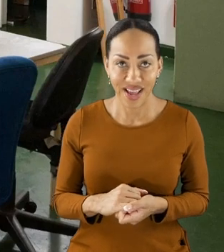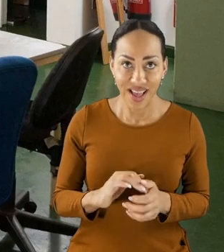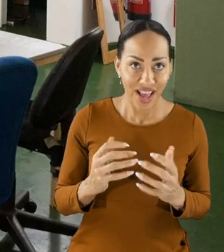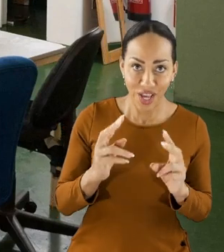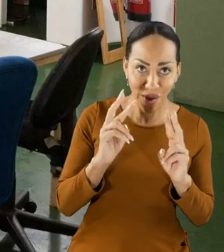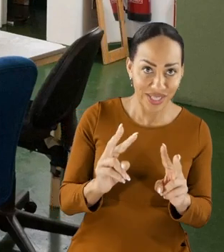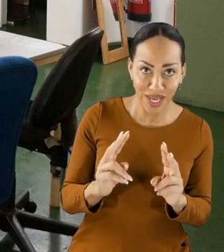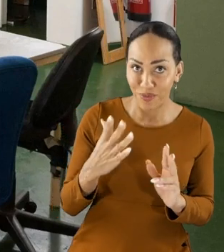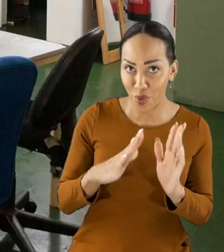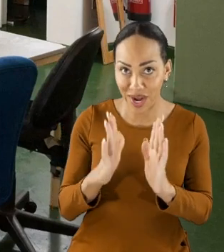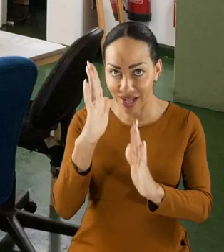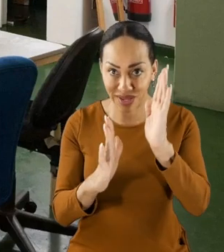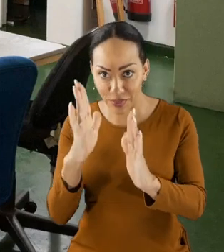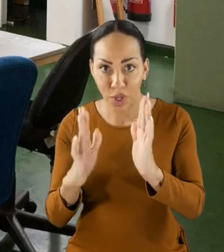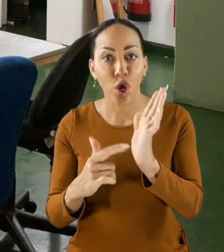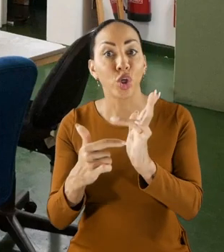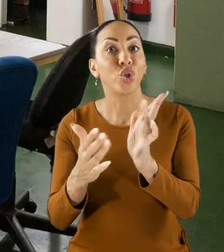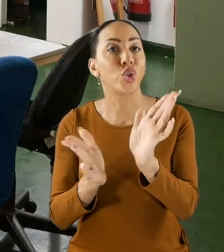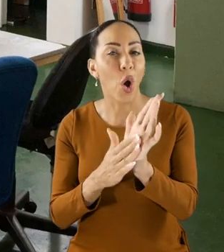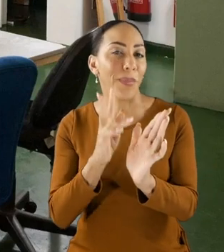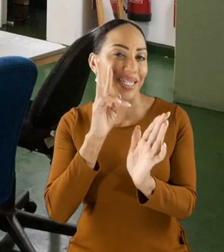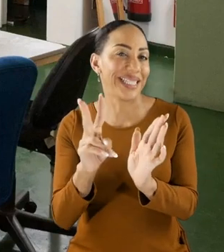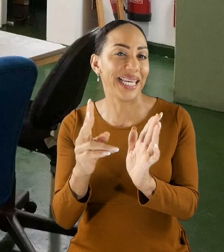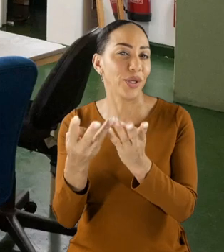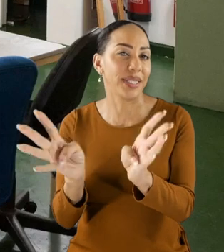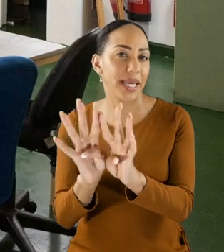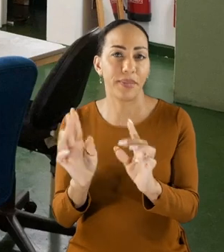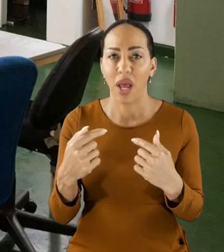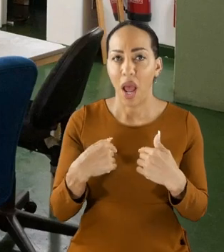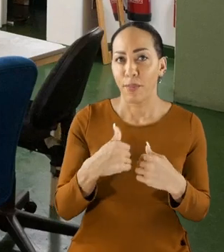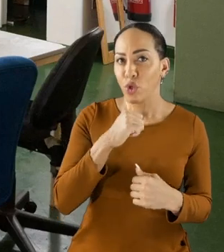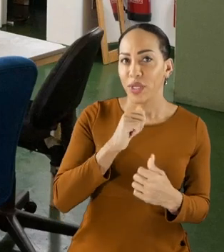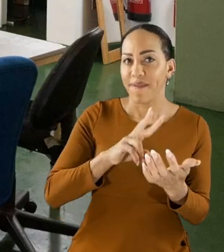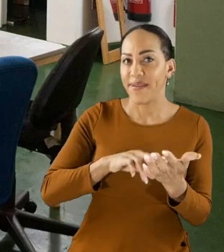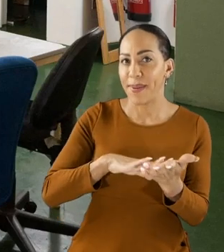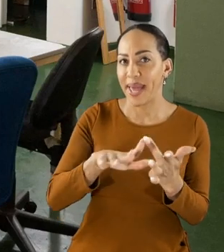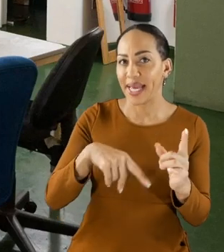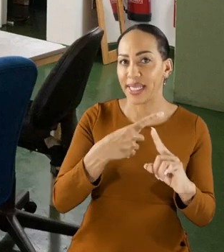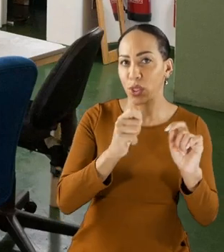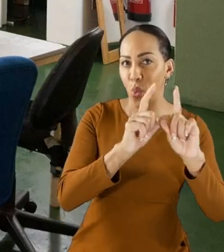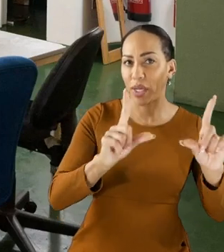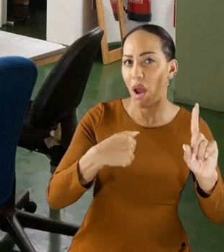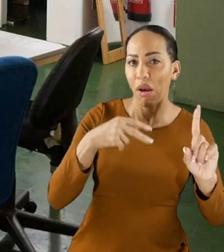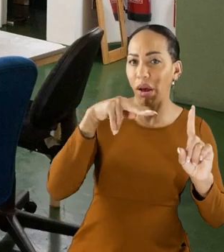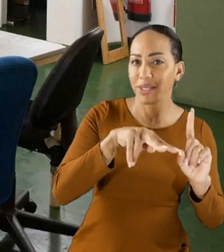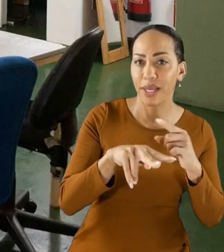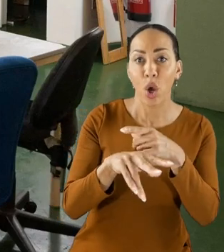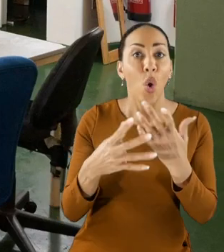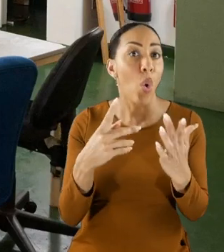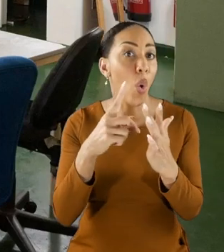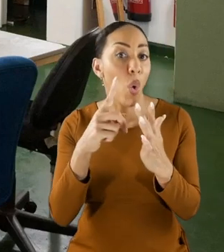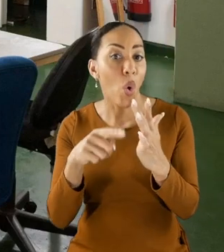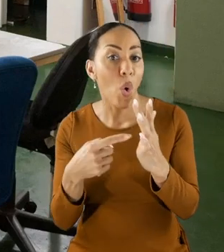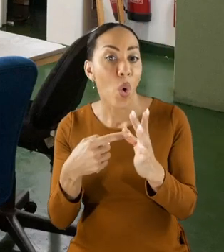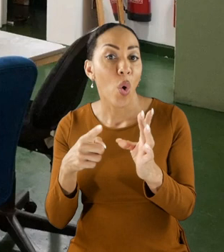I can't see if people want to put up hands, they can. Tom can actually see that on Teams. I can't see it because I'm looking at the vMix